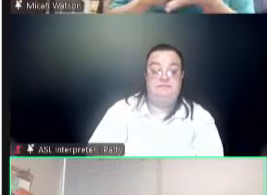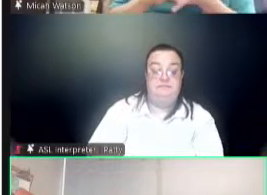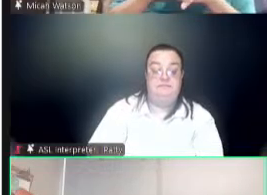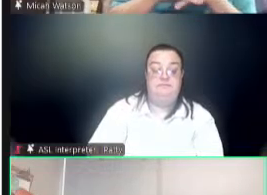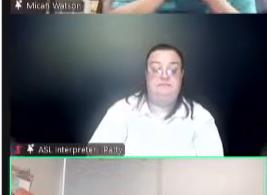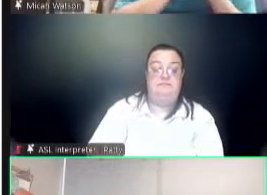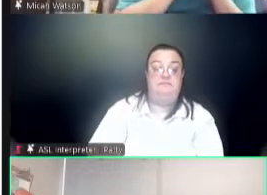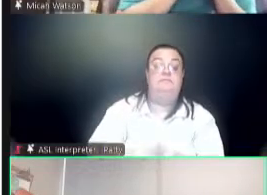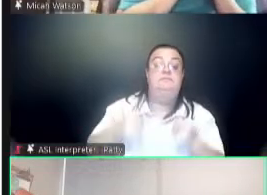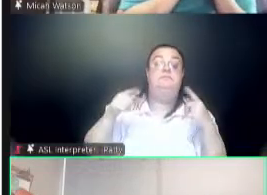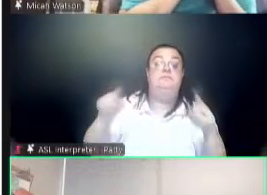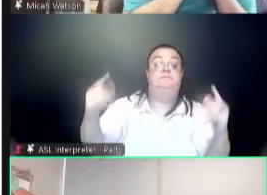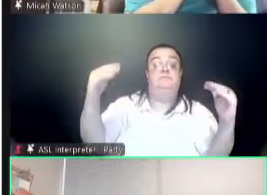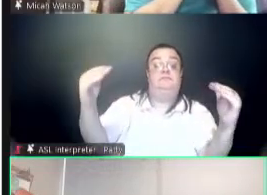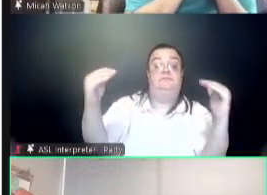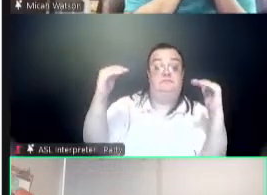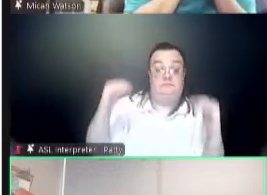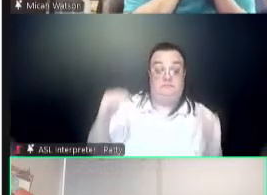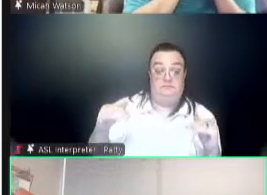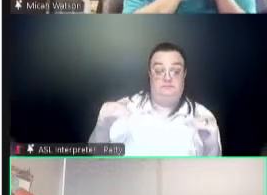As we continue to go down,